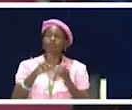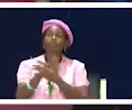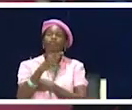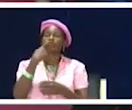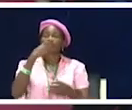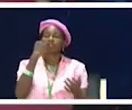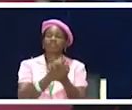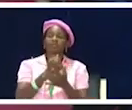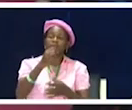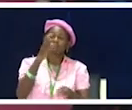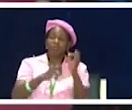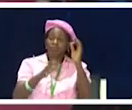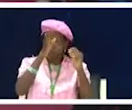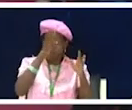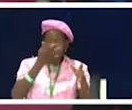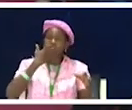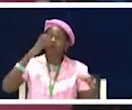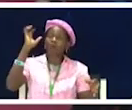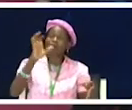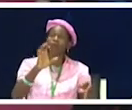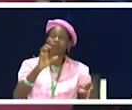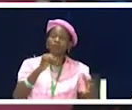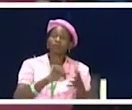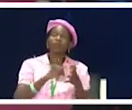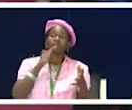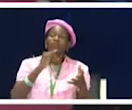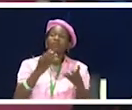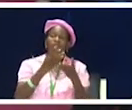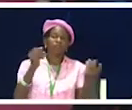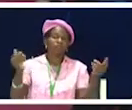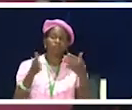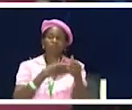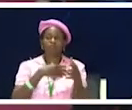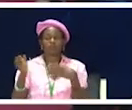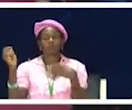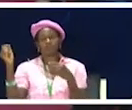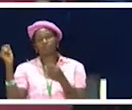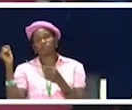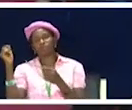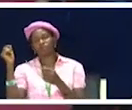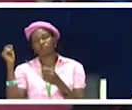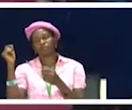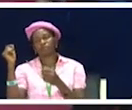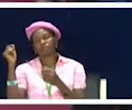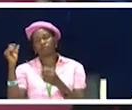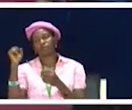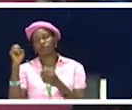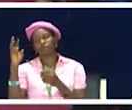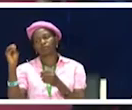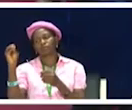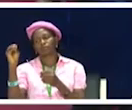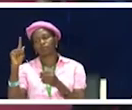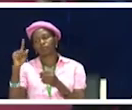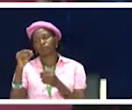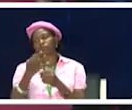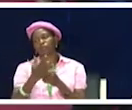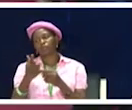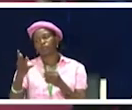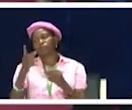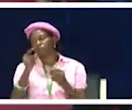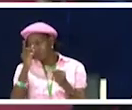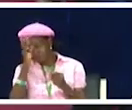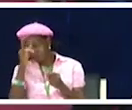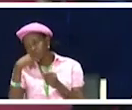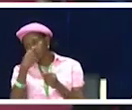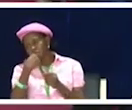If your father curses you, it is a settled matter. And so, one of the things the father